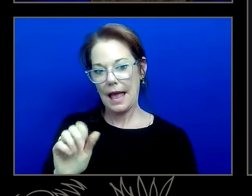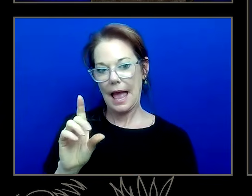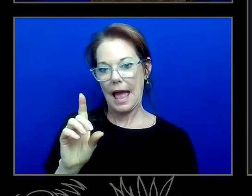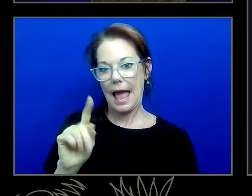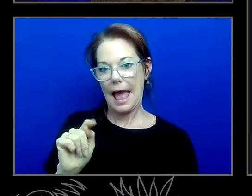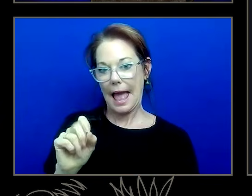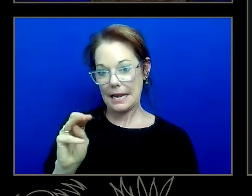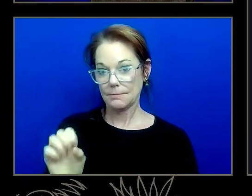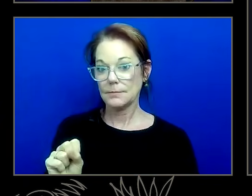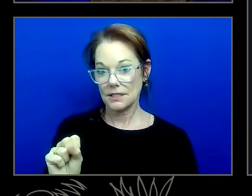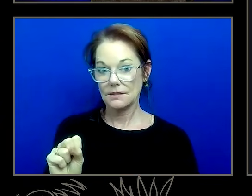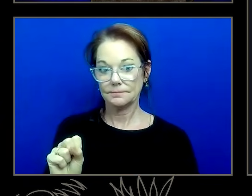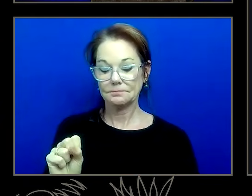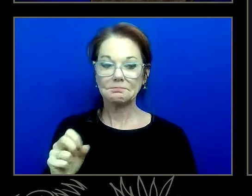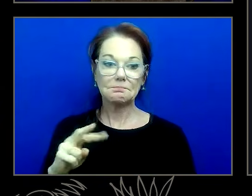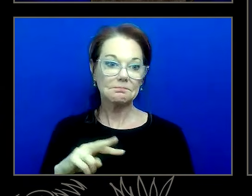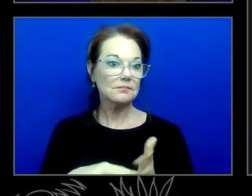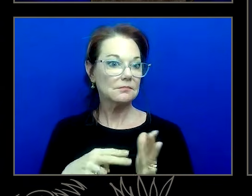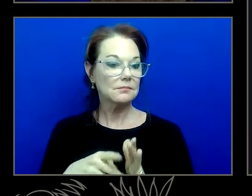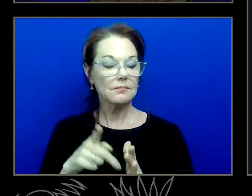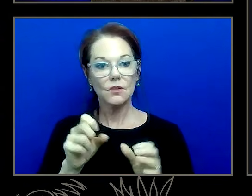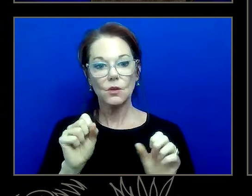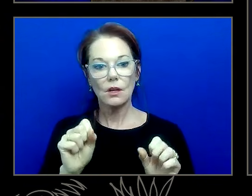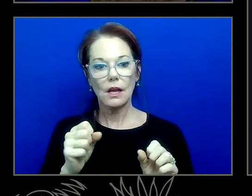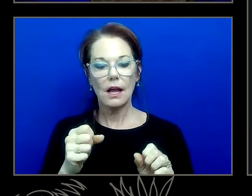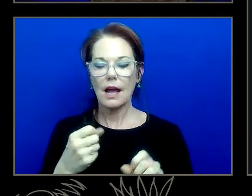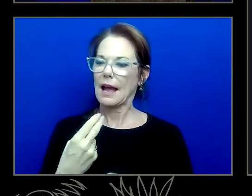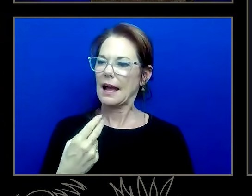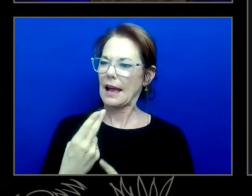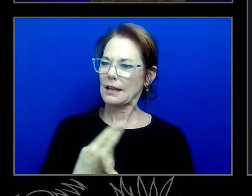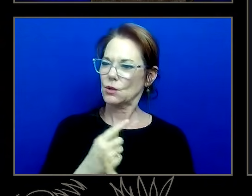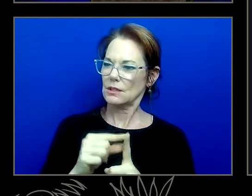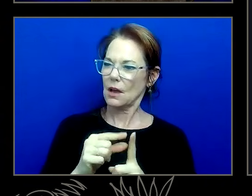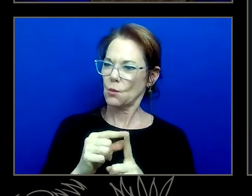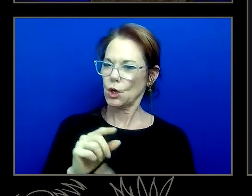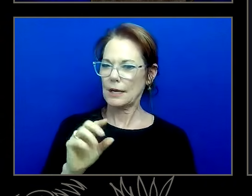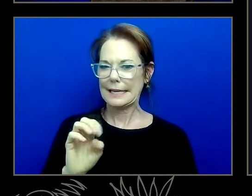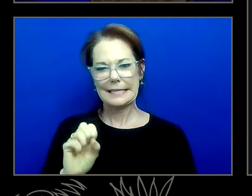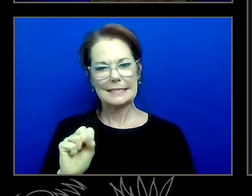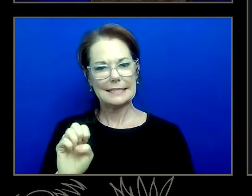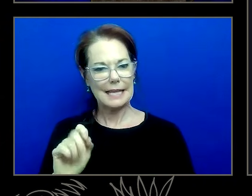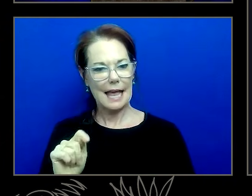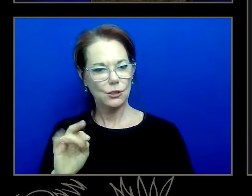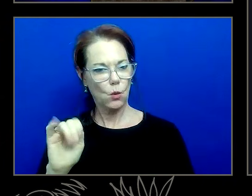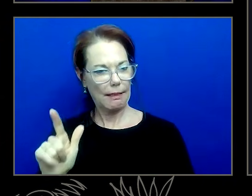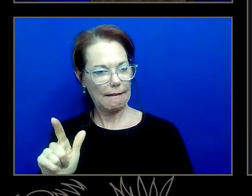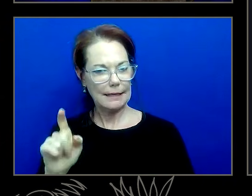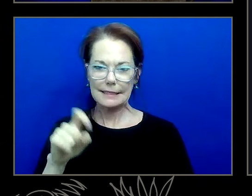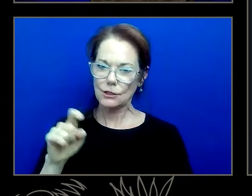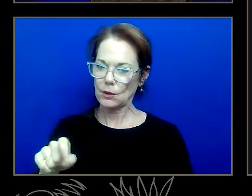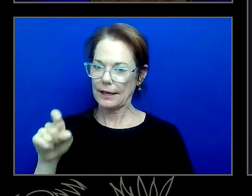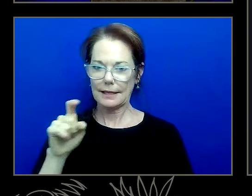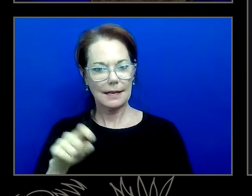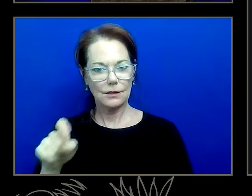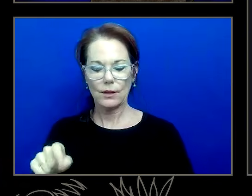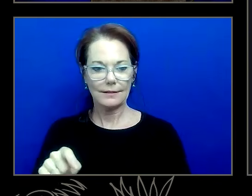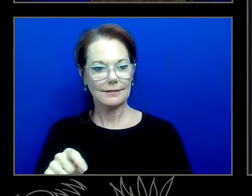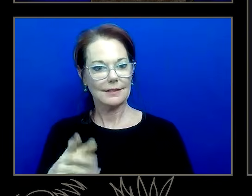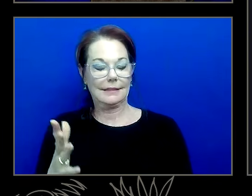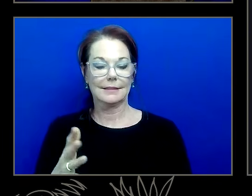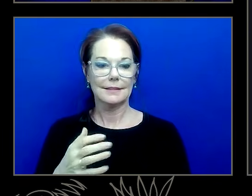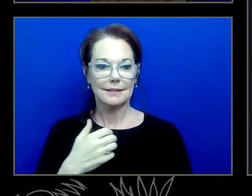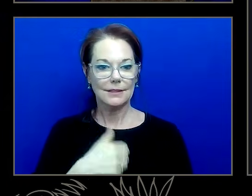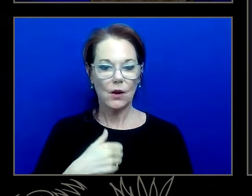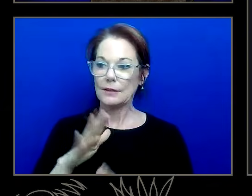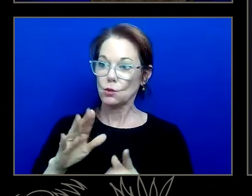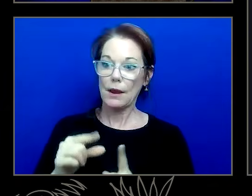you could essentially have, I'm using the word essentially a lot. It's a great word. You can change that